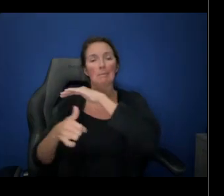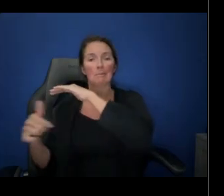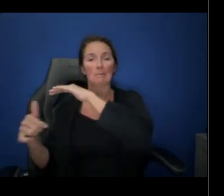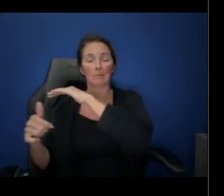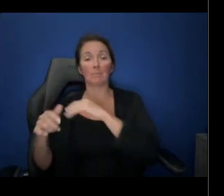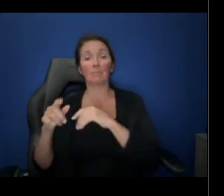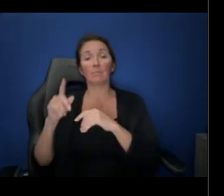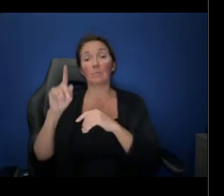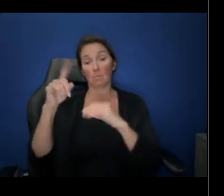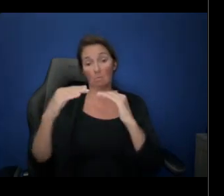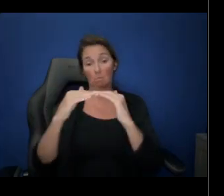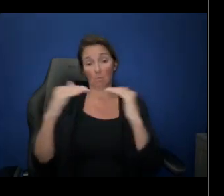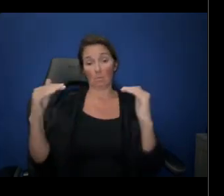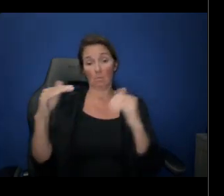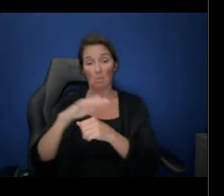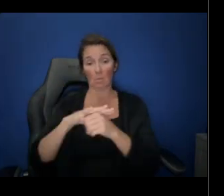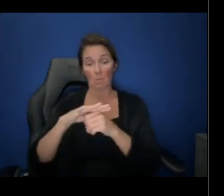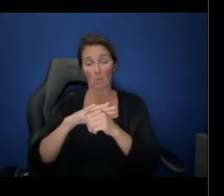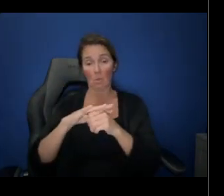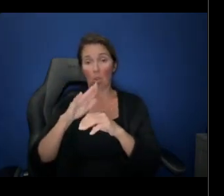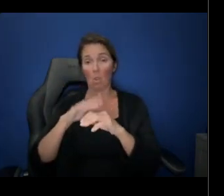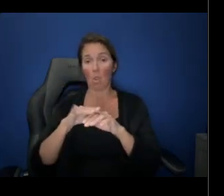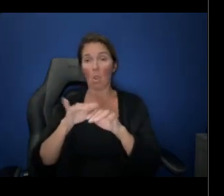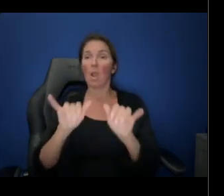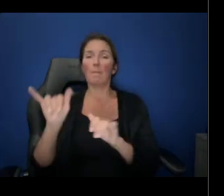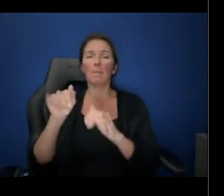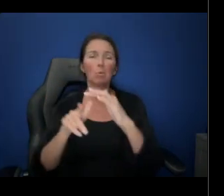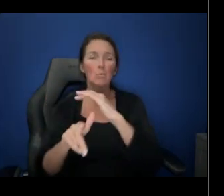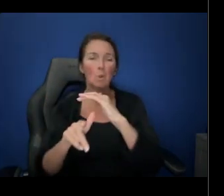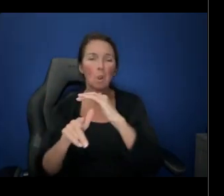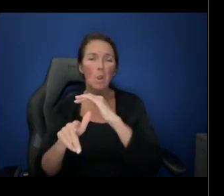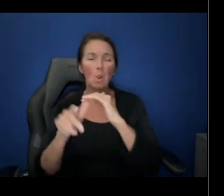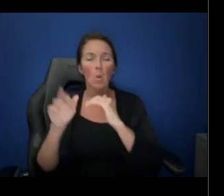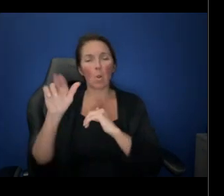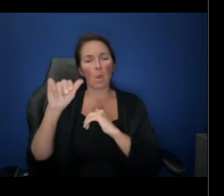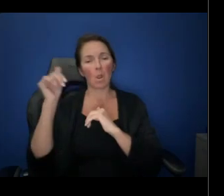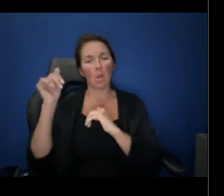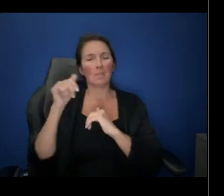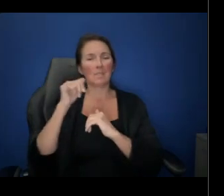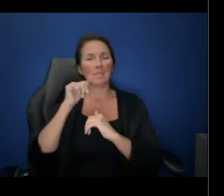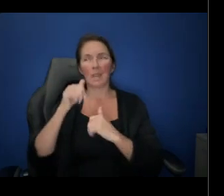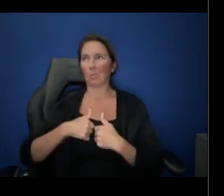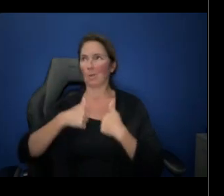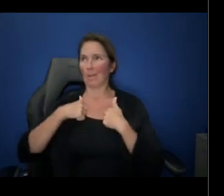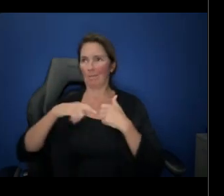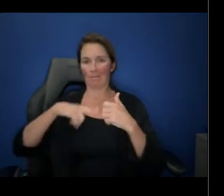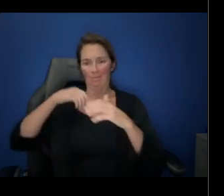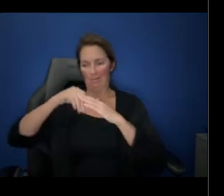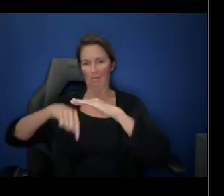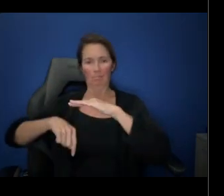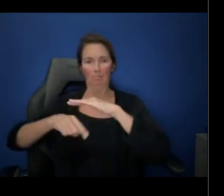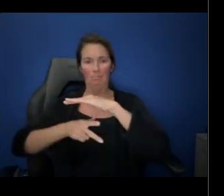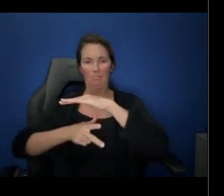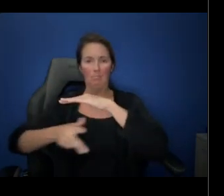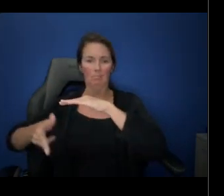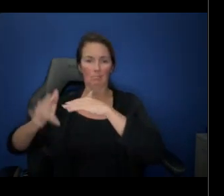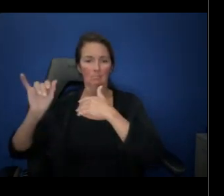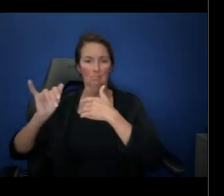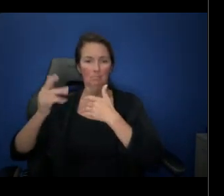Single-story units located over a common garage or other non-residential use spaces, such